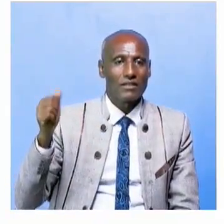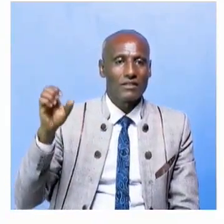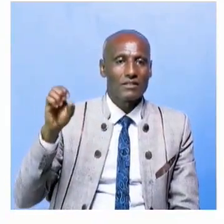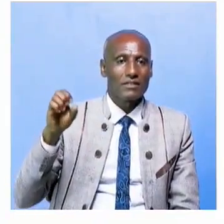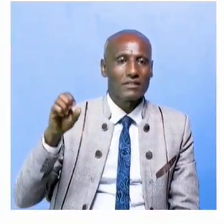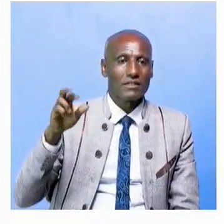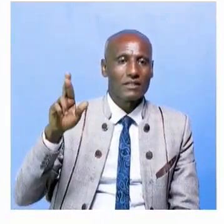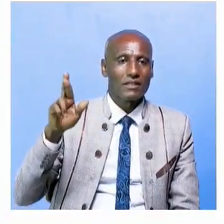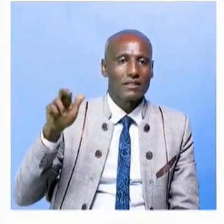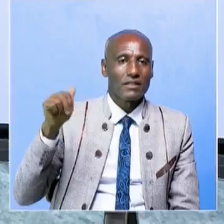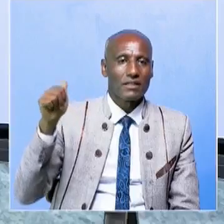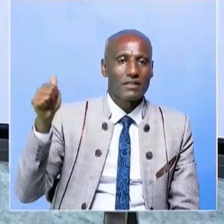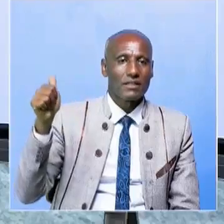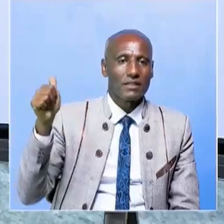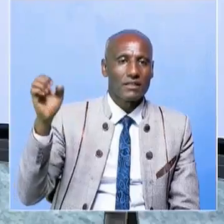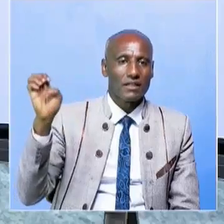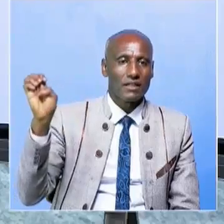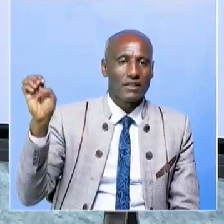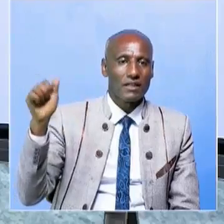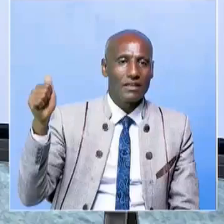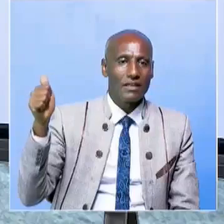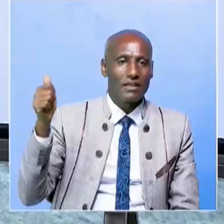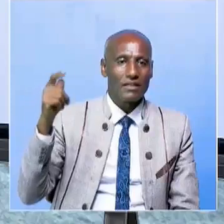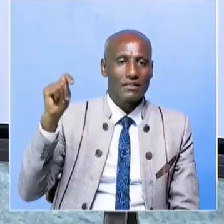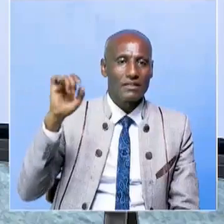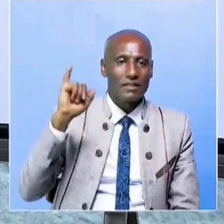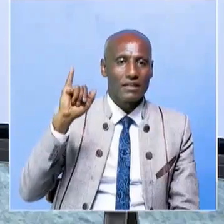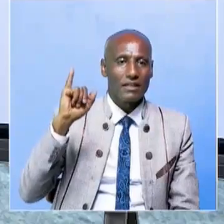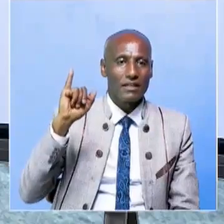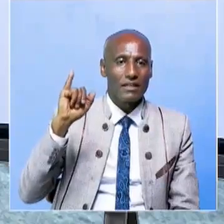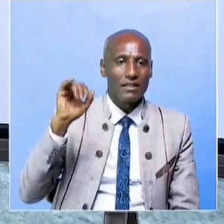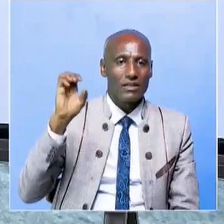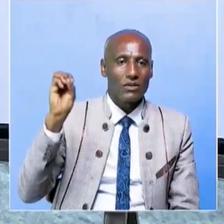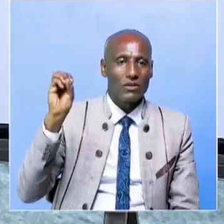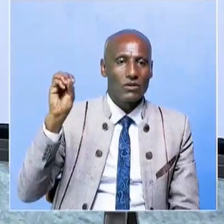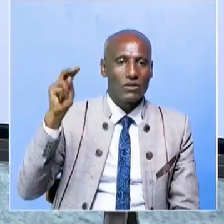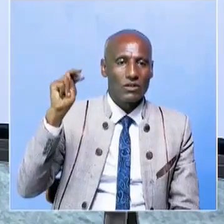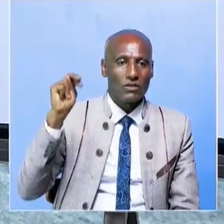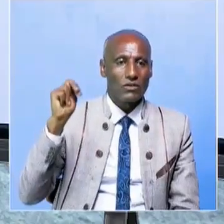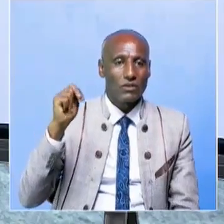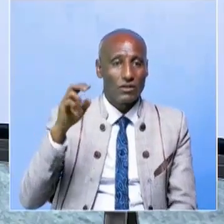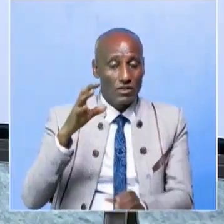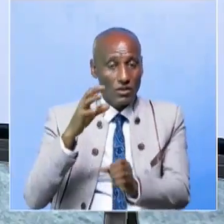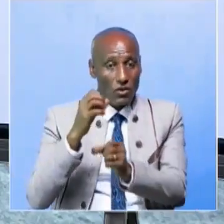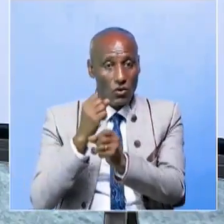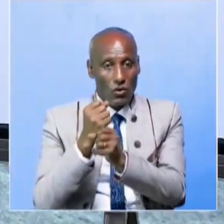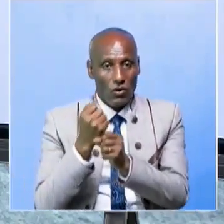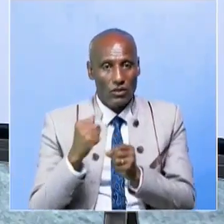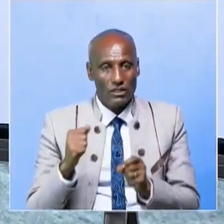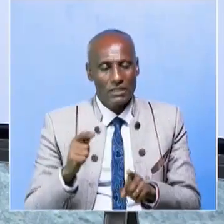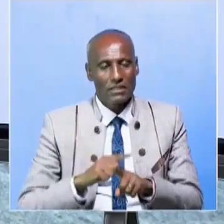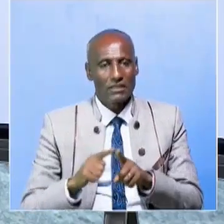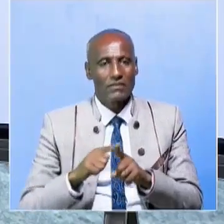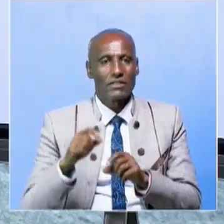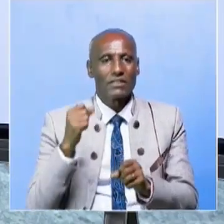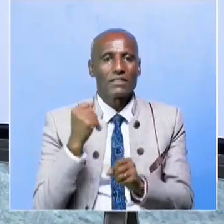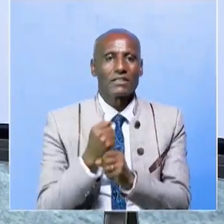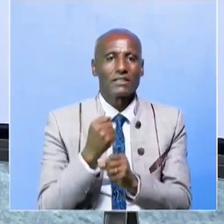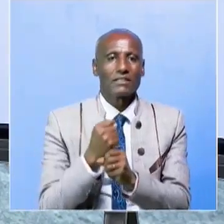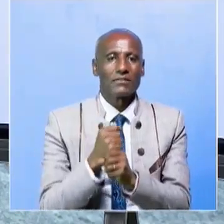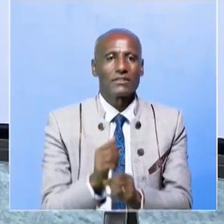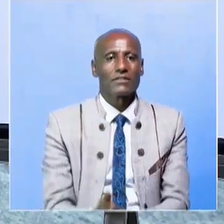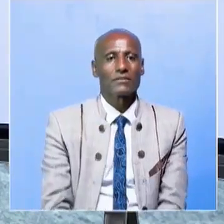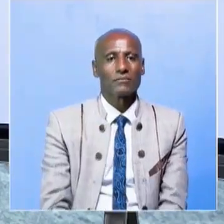recreation center is holding what? Different activities like it could be